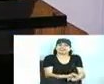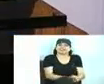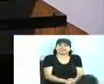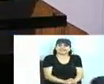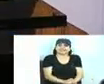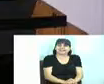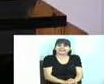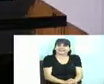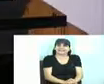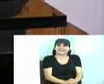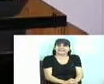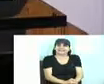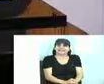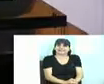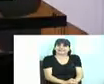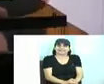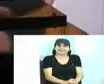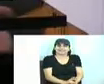thank you.